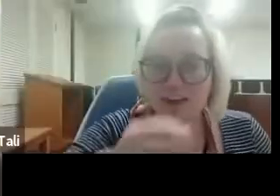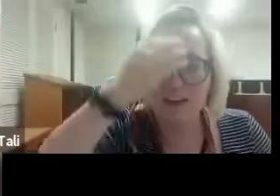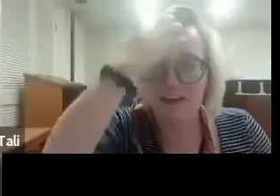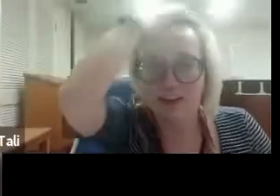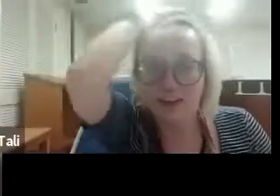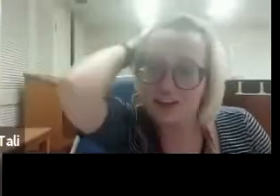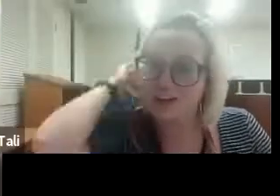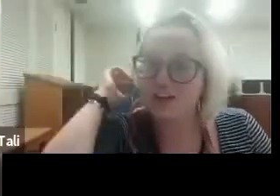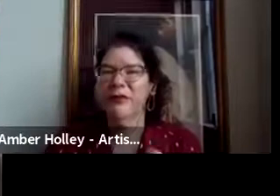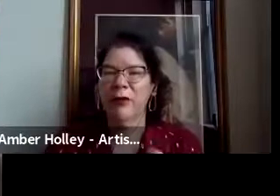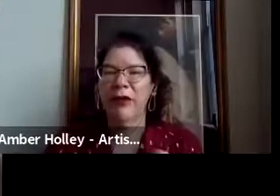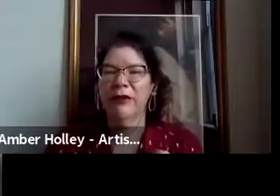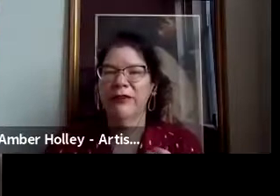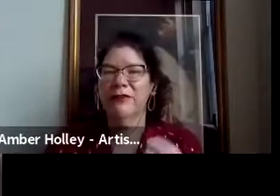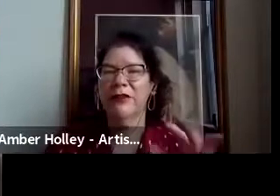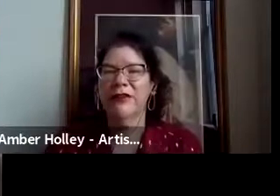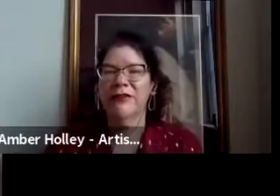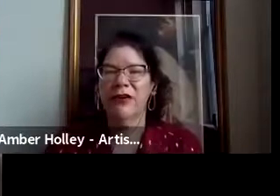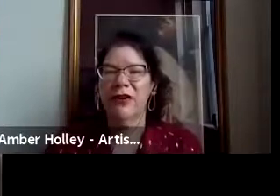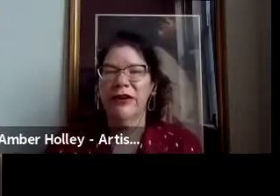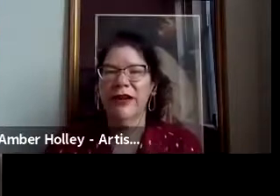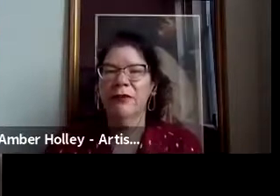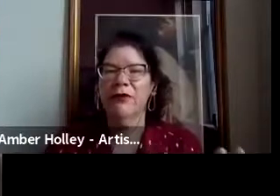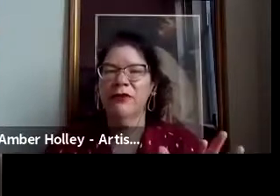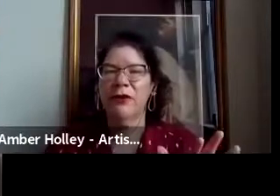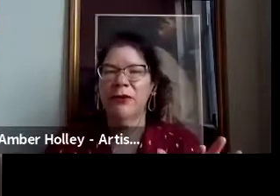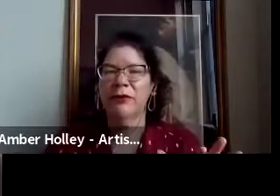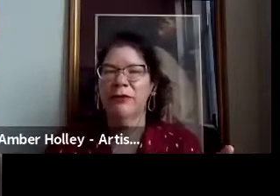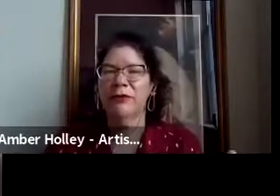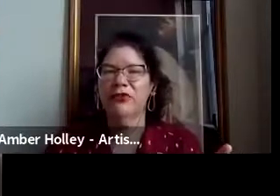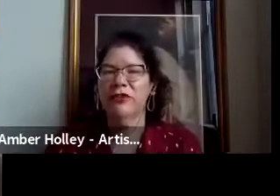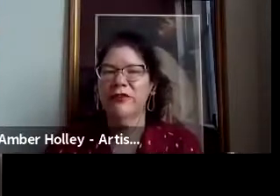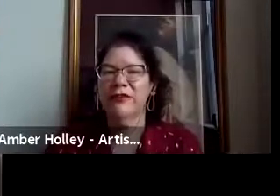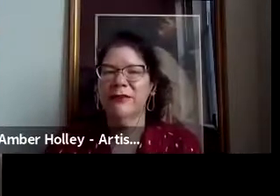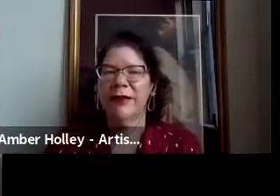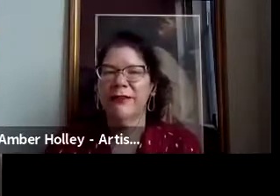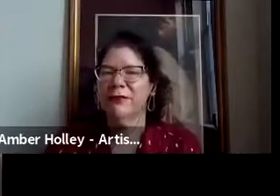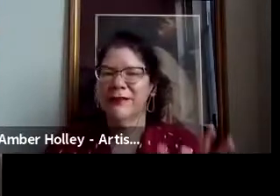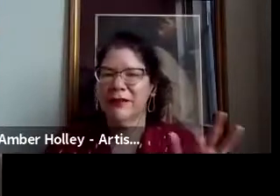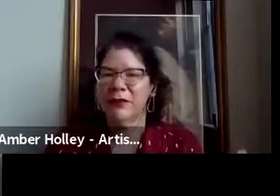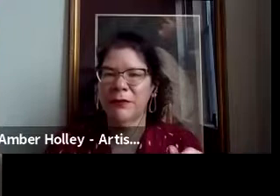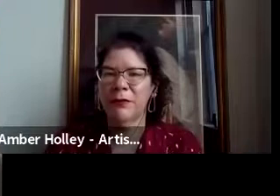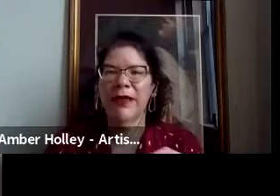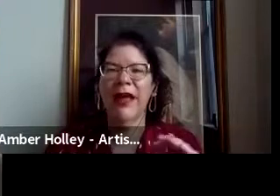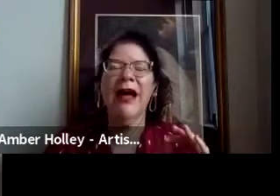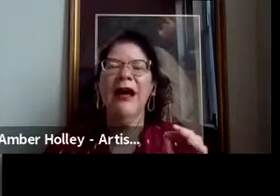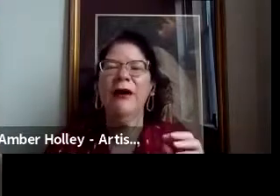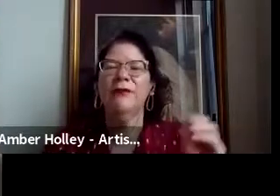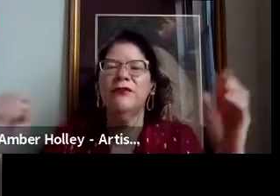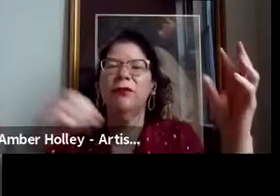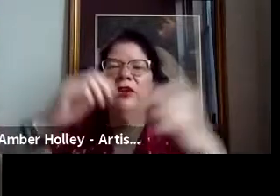have I tend to do this as well. Elizabeth is art enabled, so she doesn't make the mistakes that other people